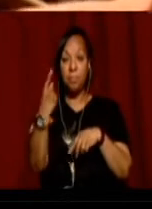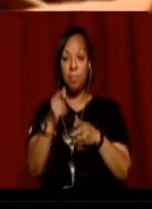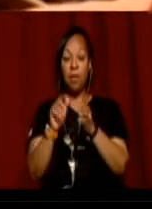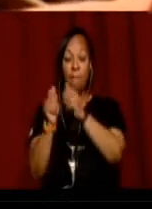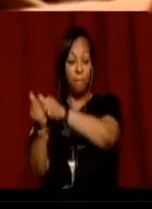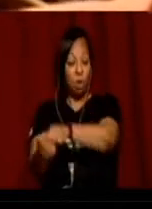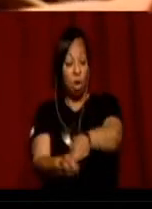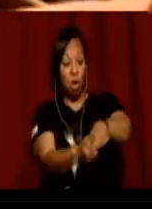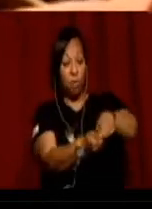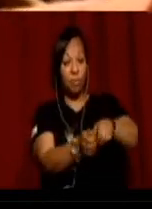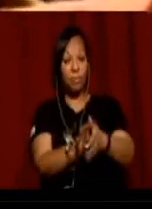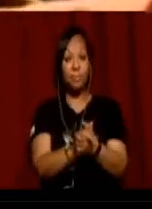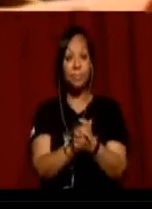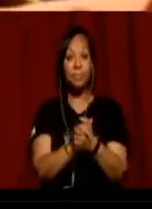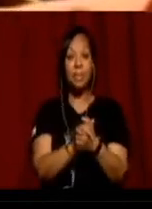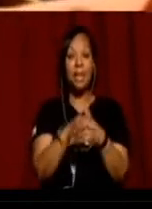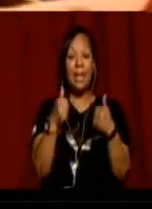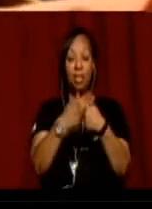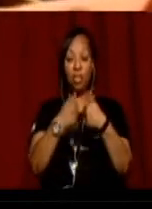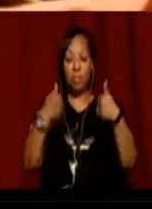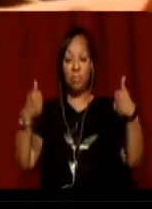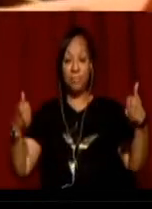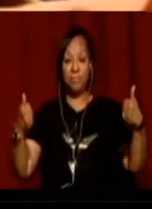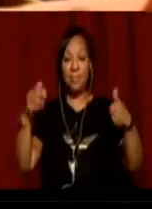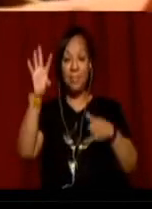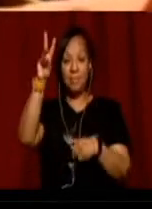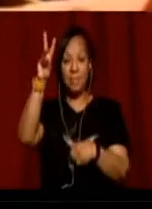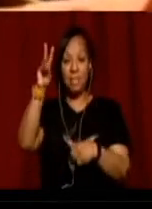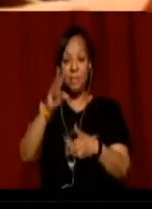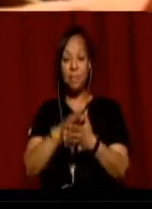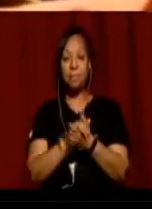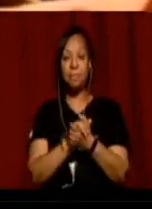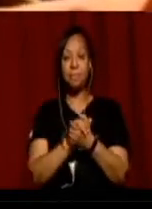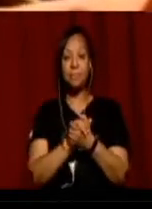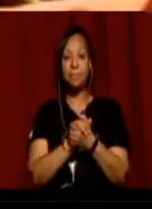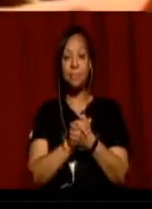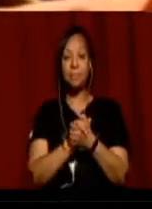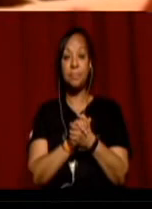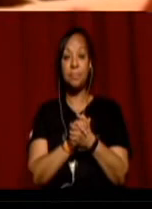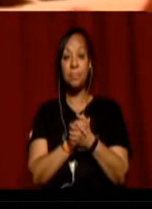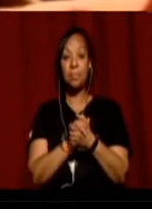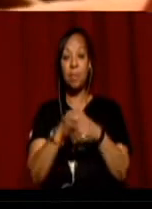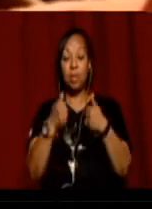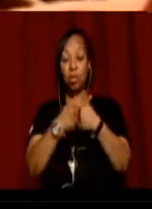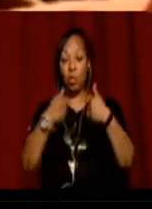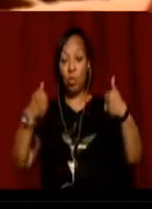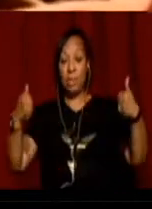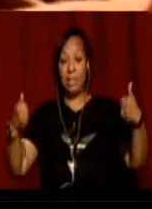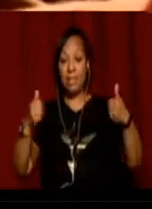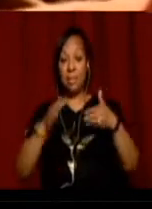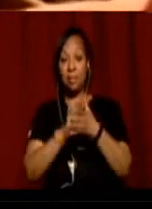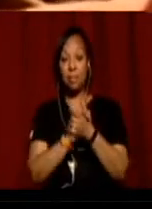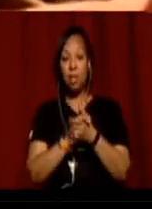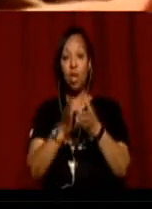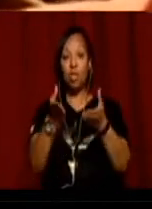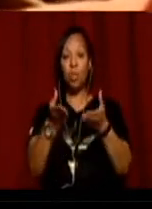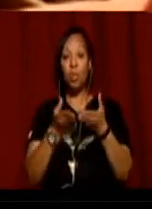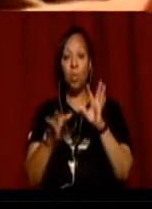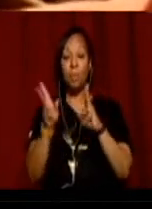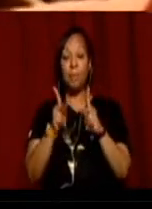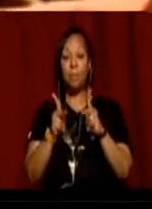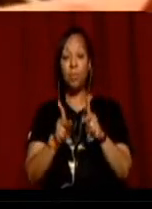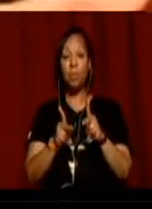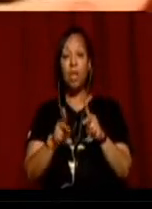golf, and that you maintain that at least 6 feet of social distancing. So we want people to enjoy